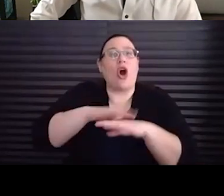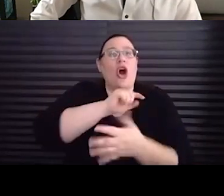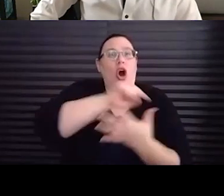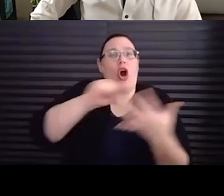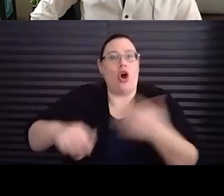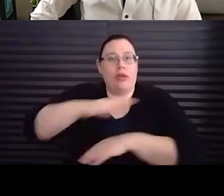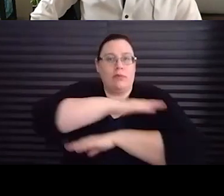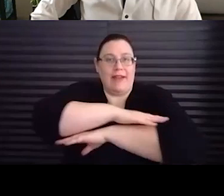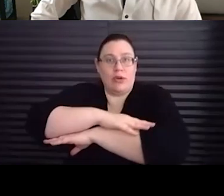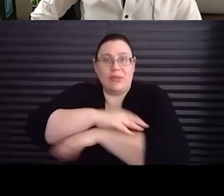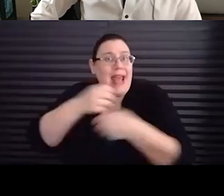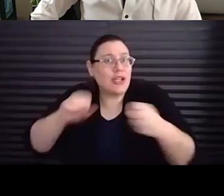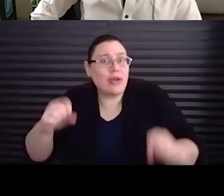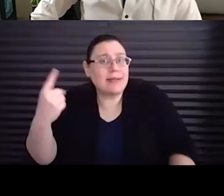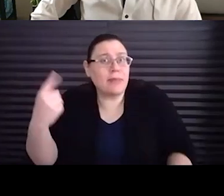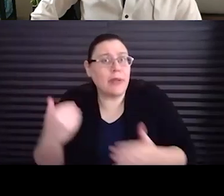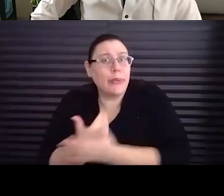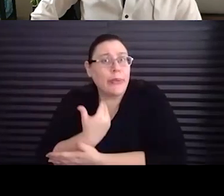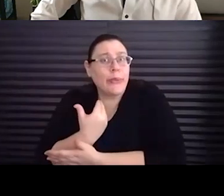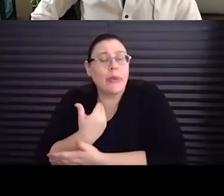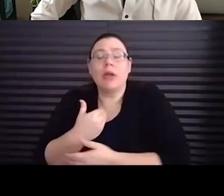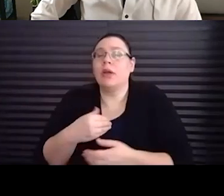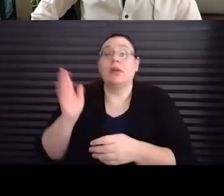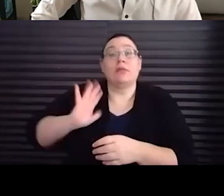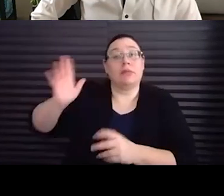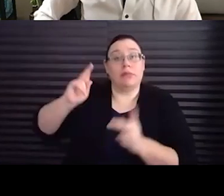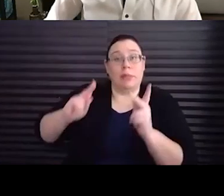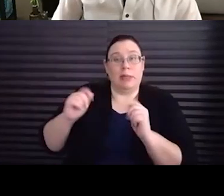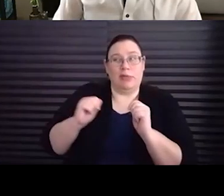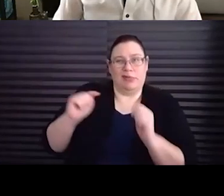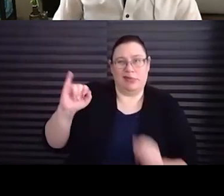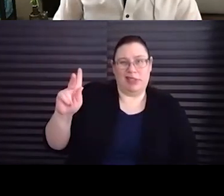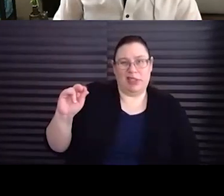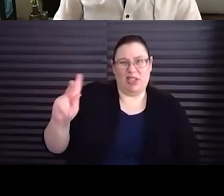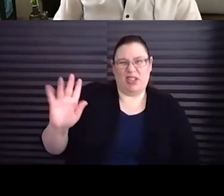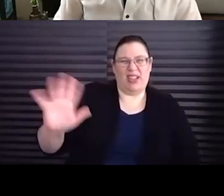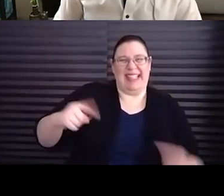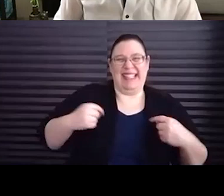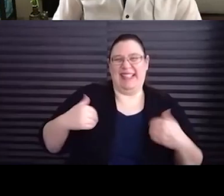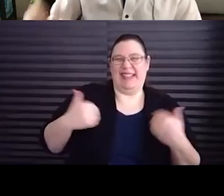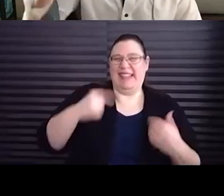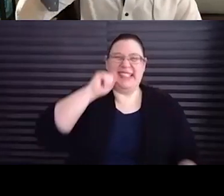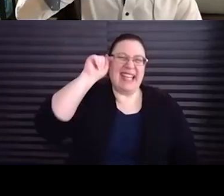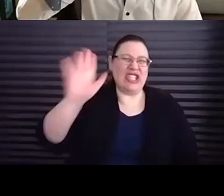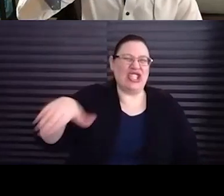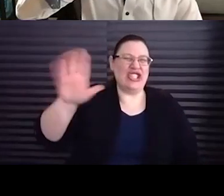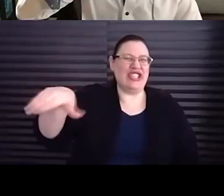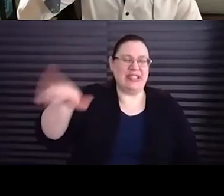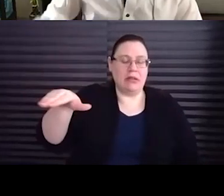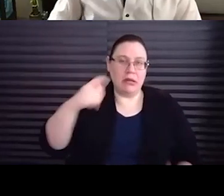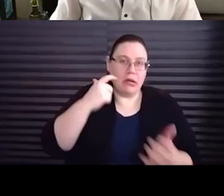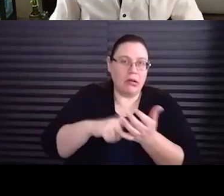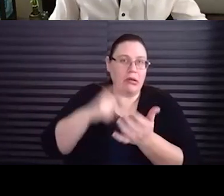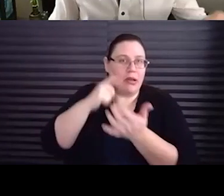try something new. So, you know, people in the beginning, it was like, oh, TikTok, that's for teenagers, that's for kids. And then you start seeing a lot of these